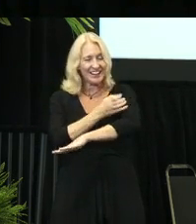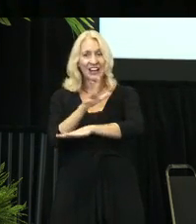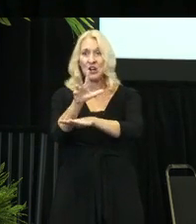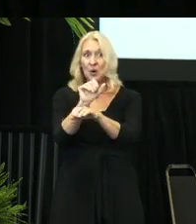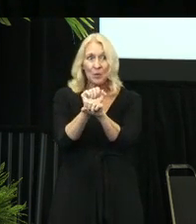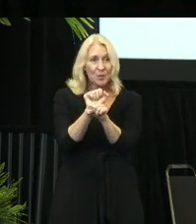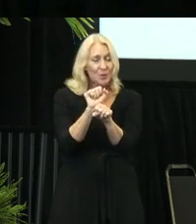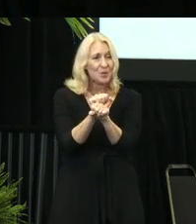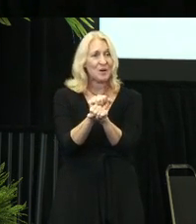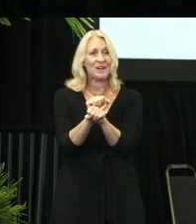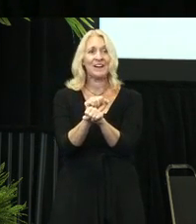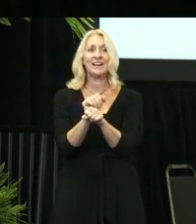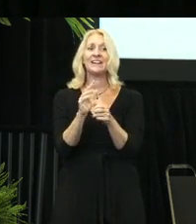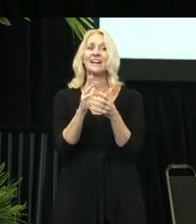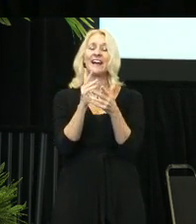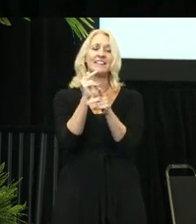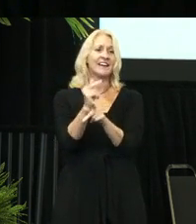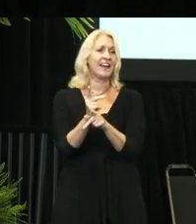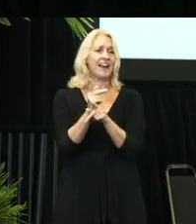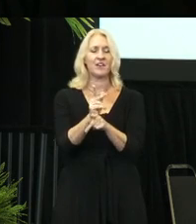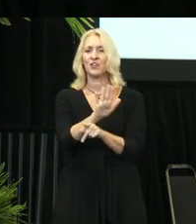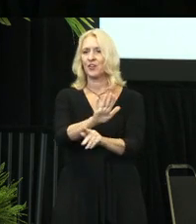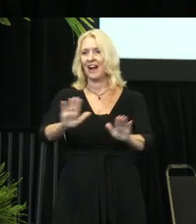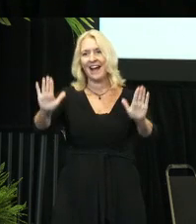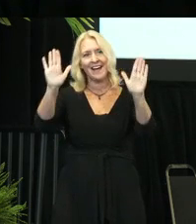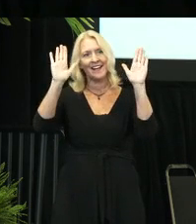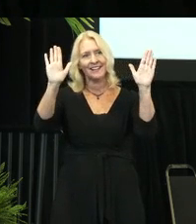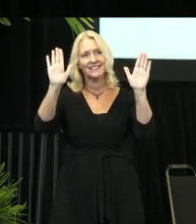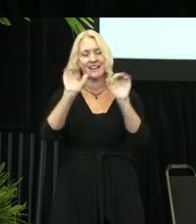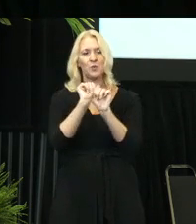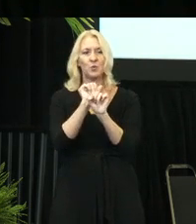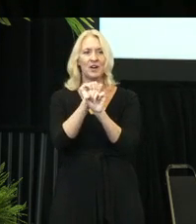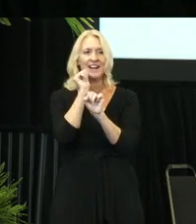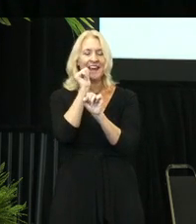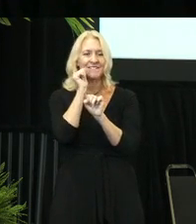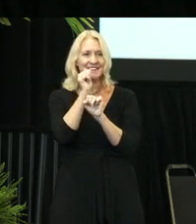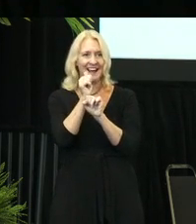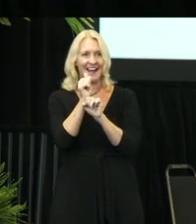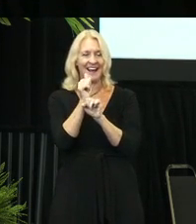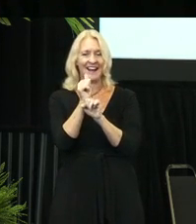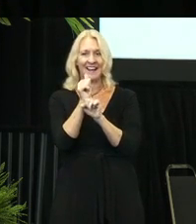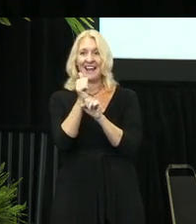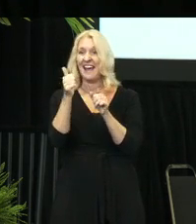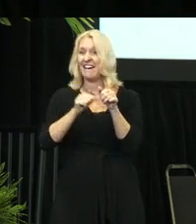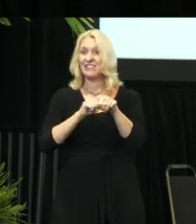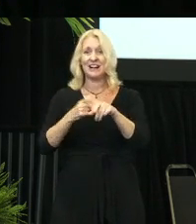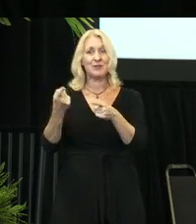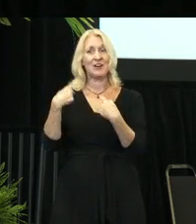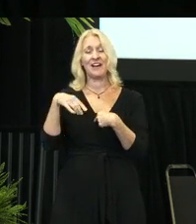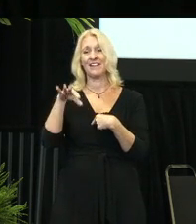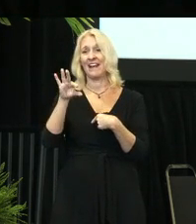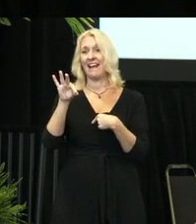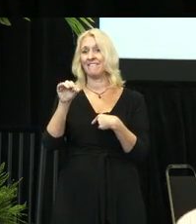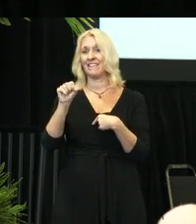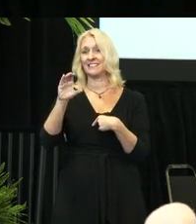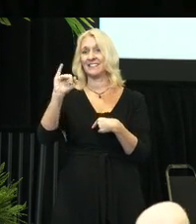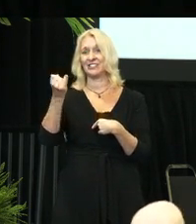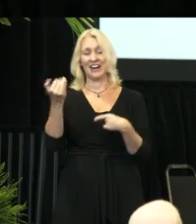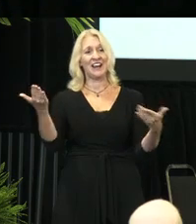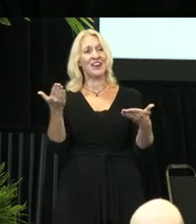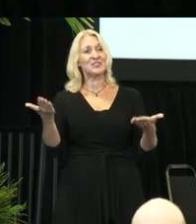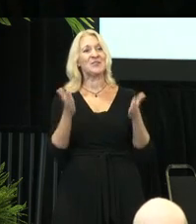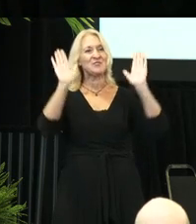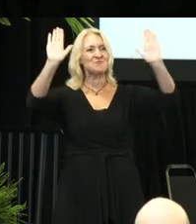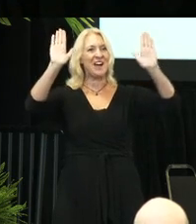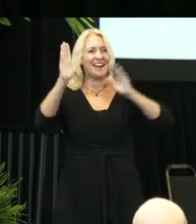care, and the excellence that you bring each and every day you step foot in FSCJ. Here's to a great year. Thank you